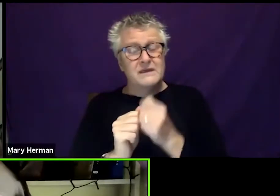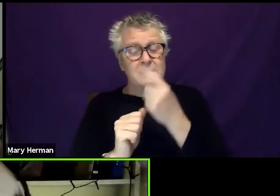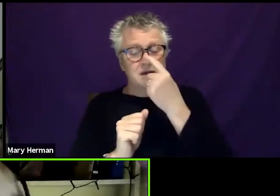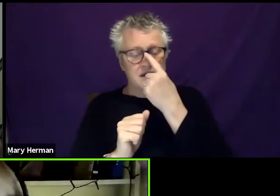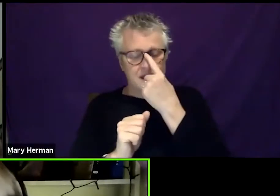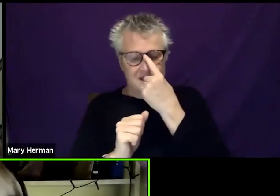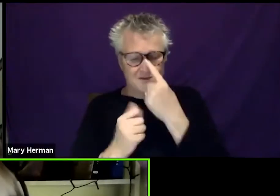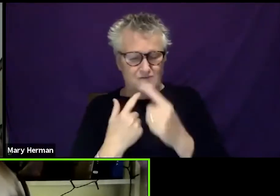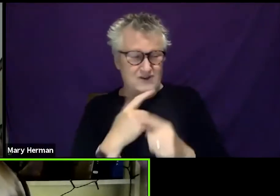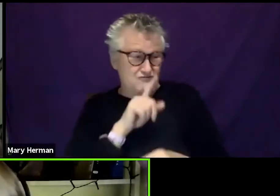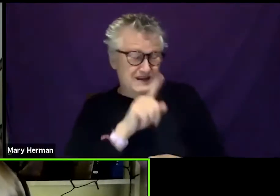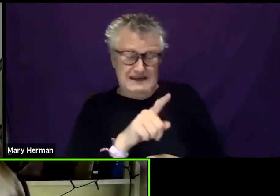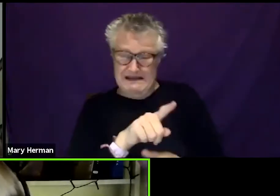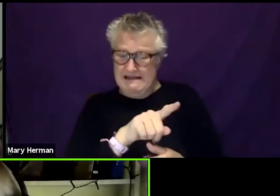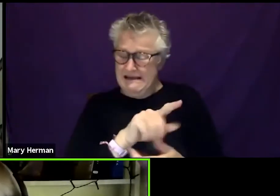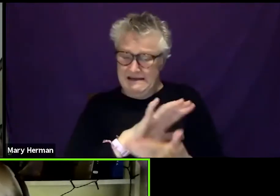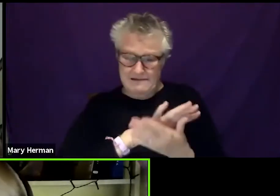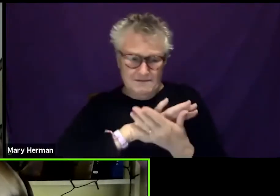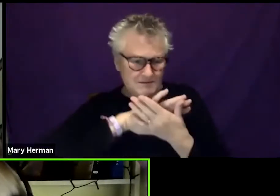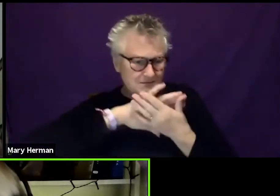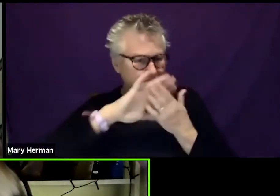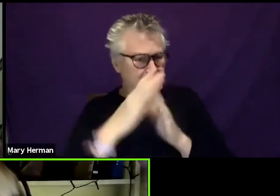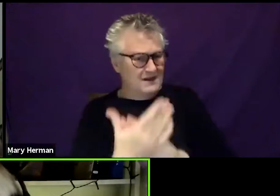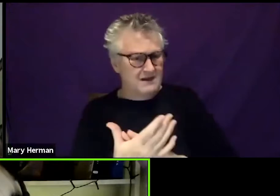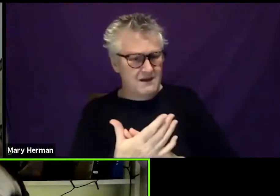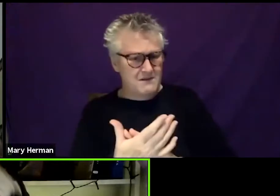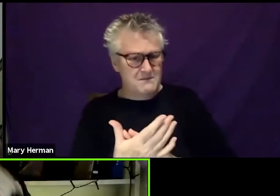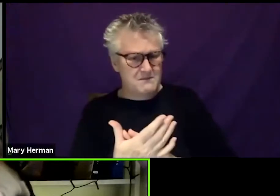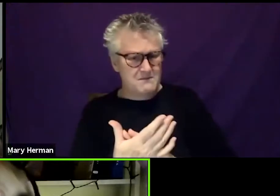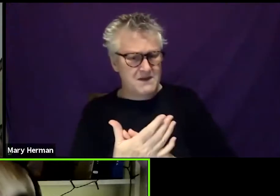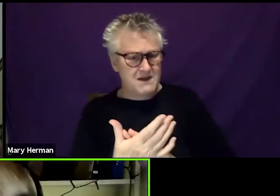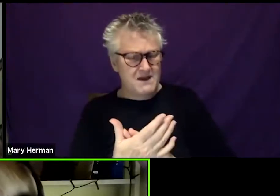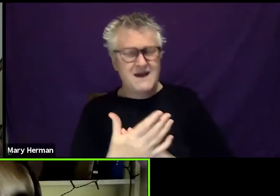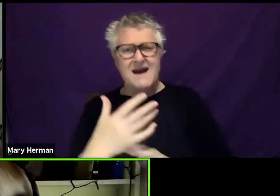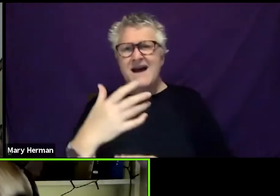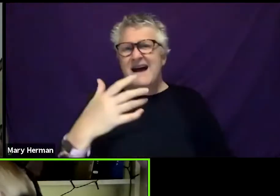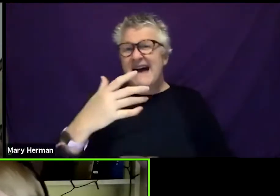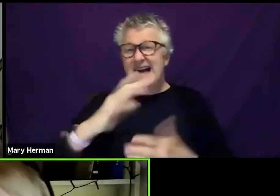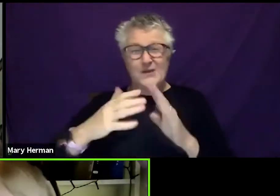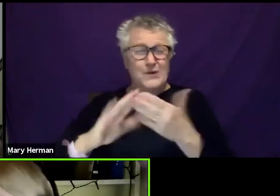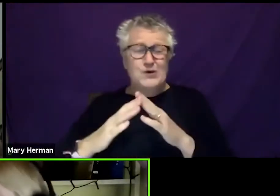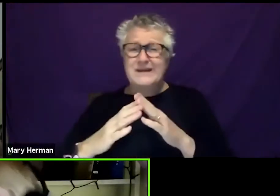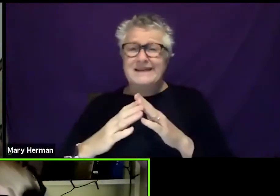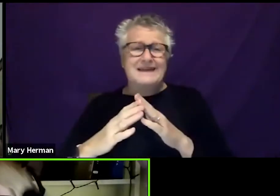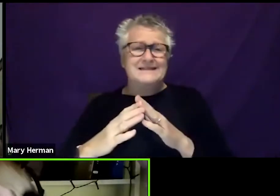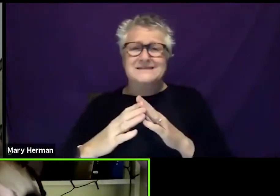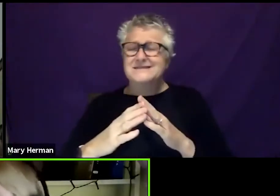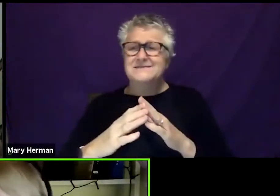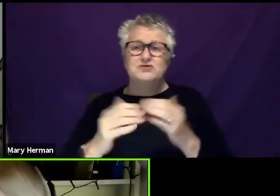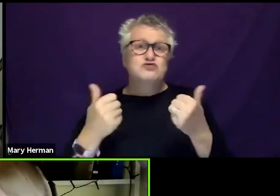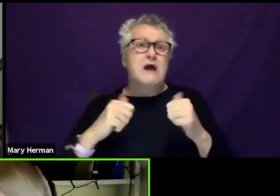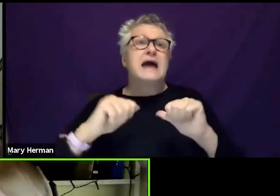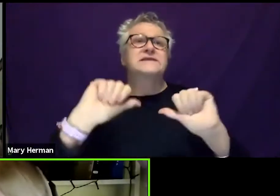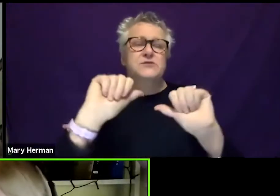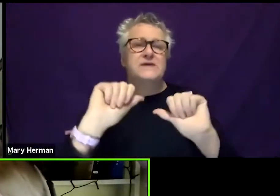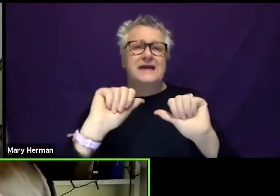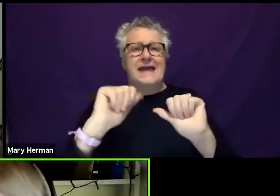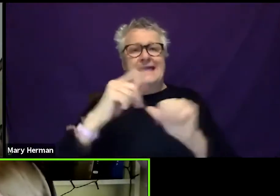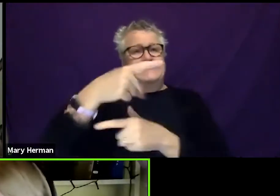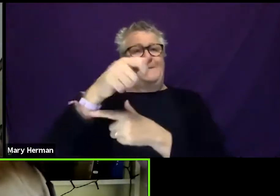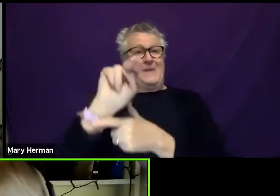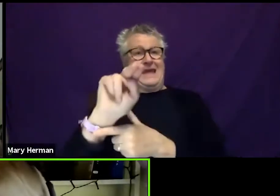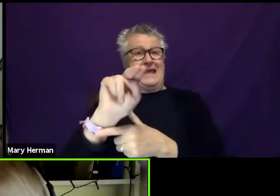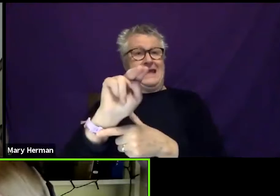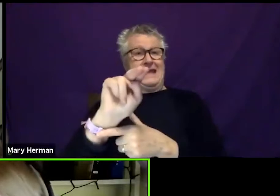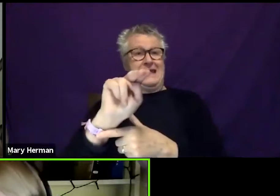of become a community of really like trying to be as pan-disability as possible and learning from that, you know, because often there are some very conflicting